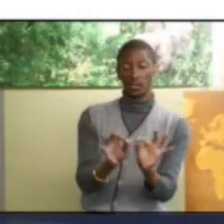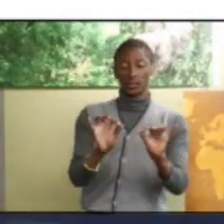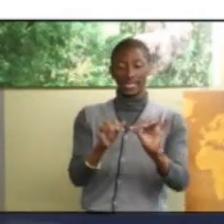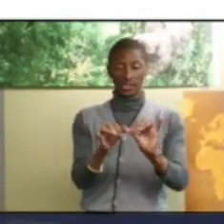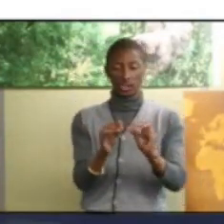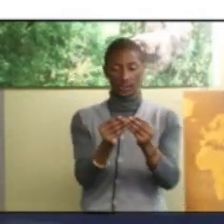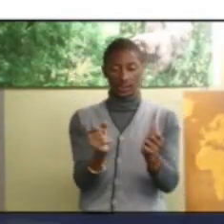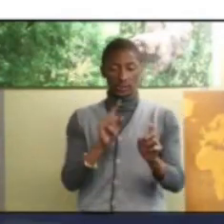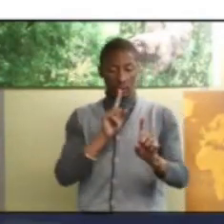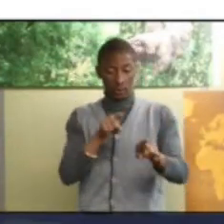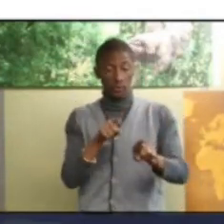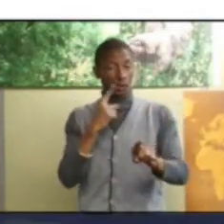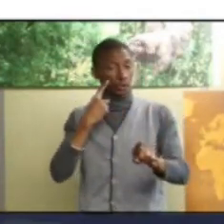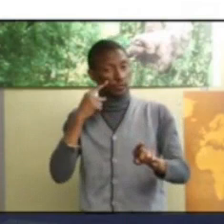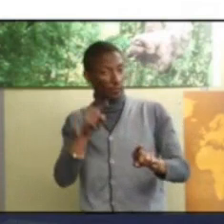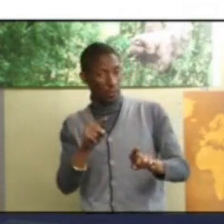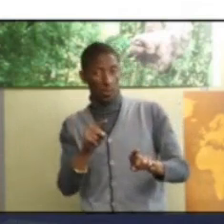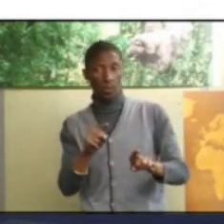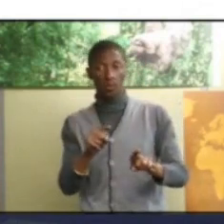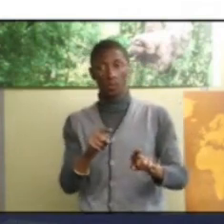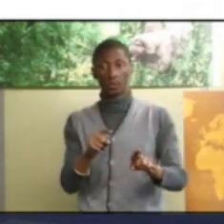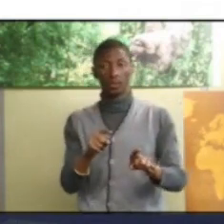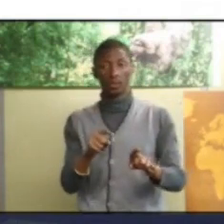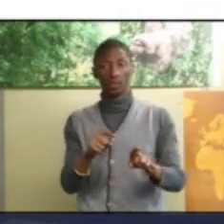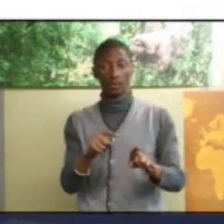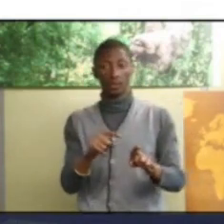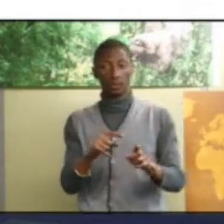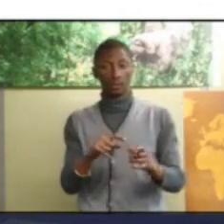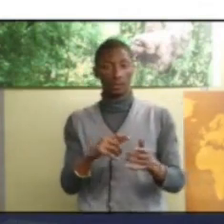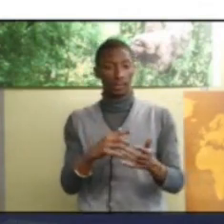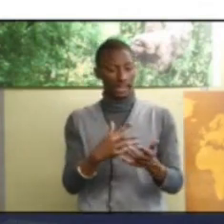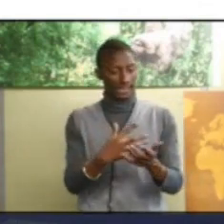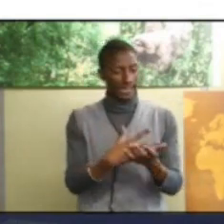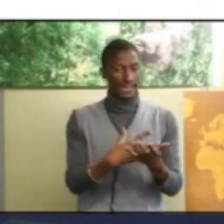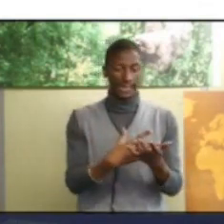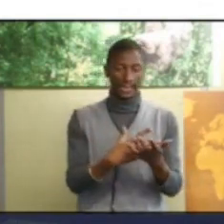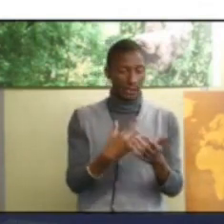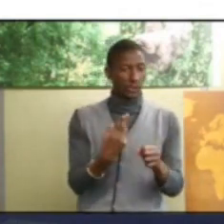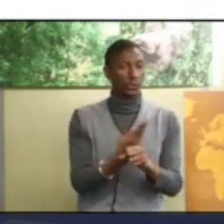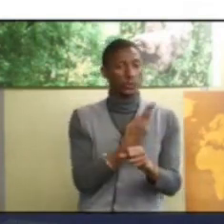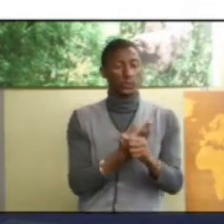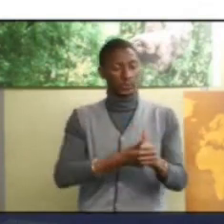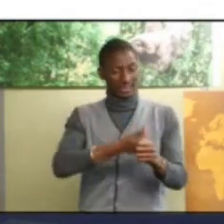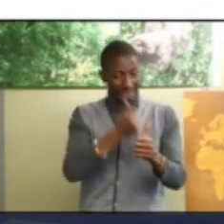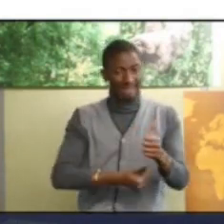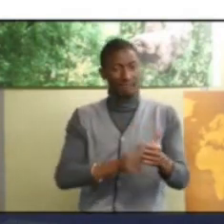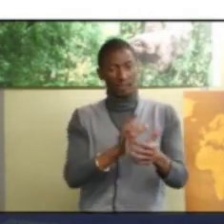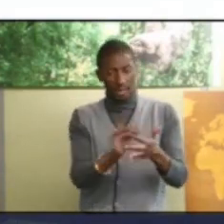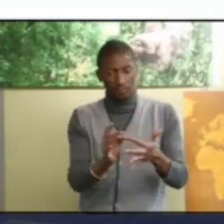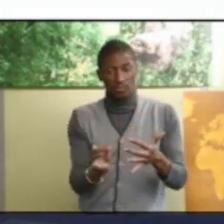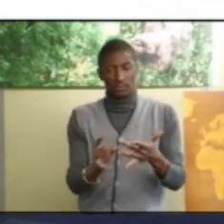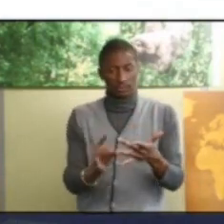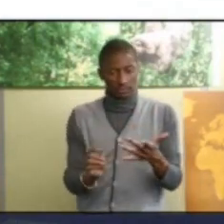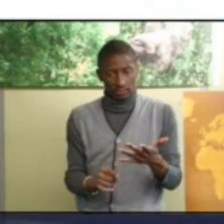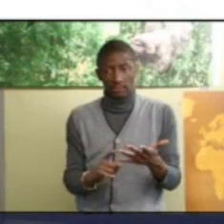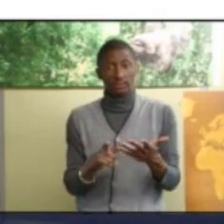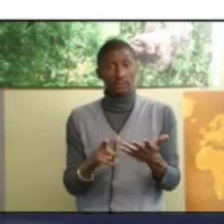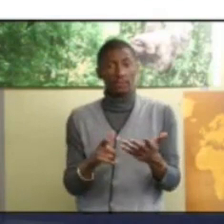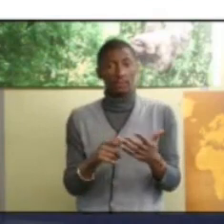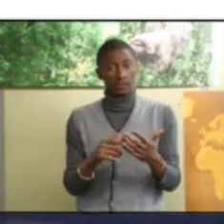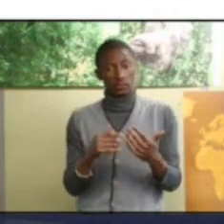make us, exhaust every single possibility to know that you were already going to fund another case there, trying